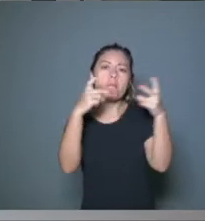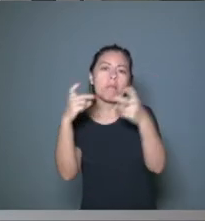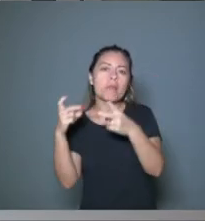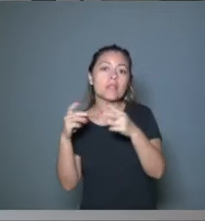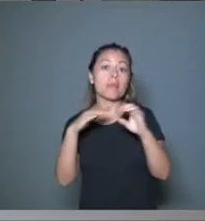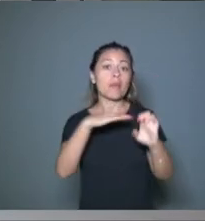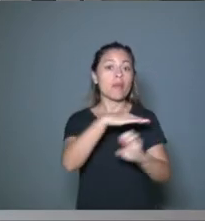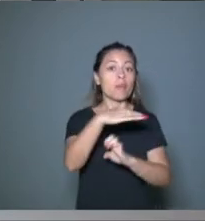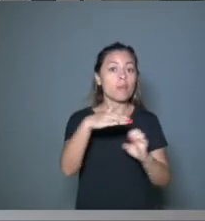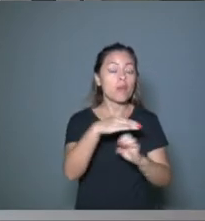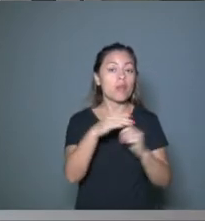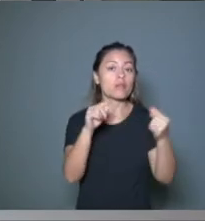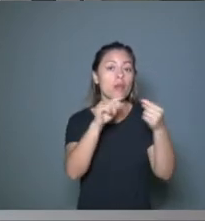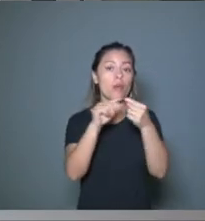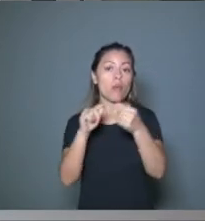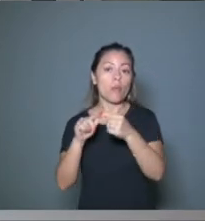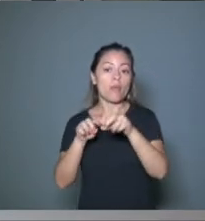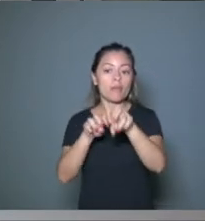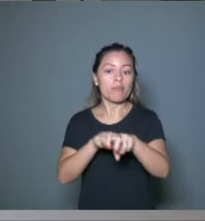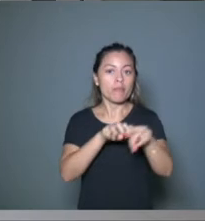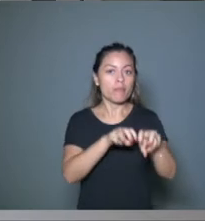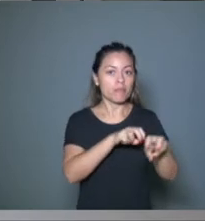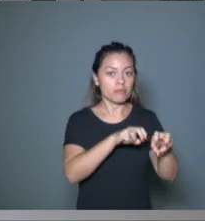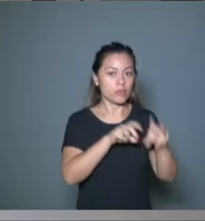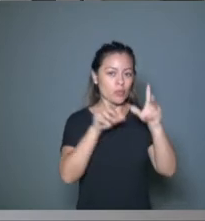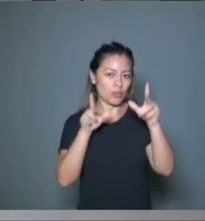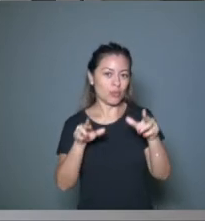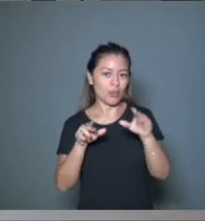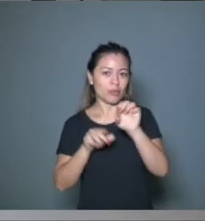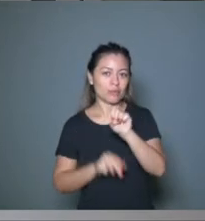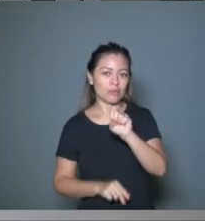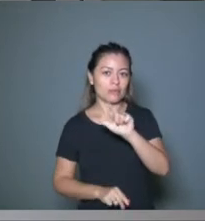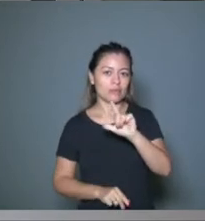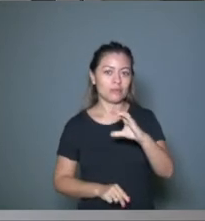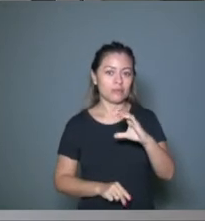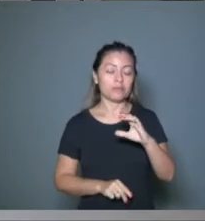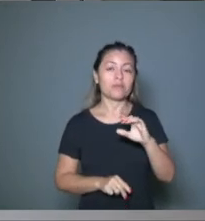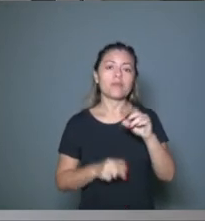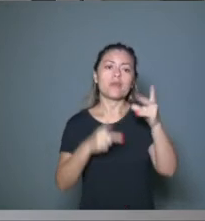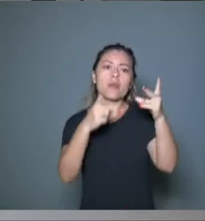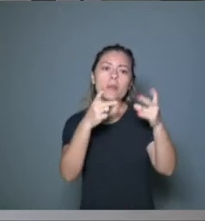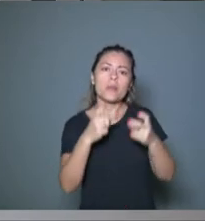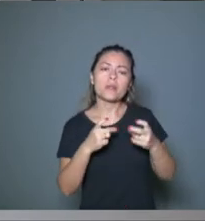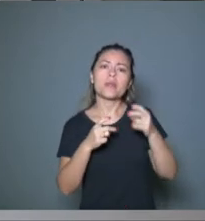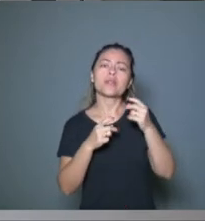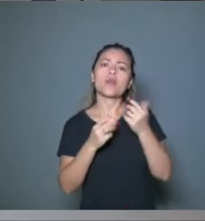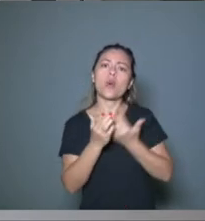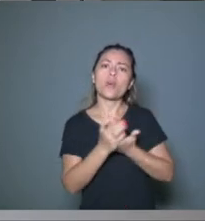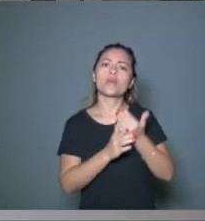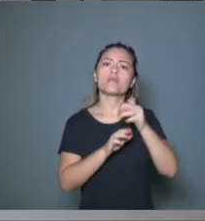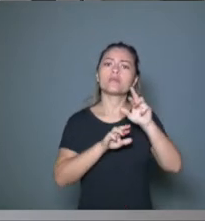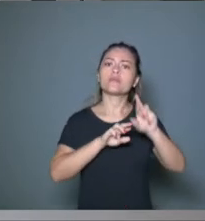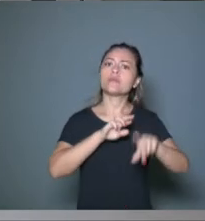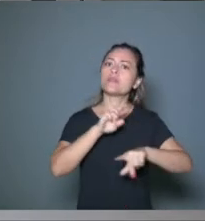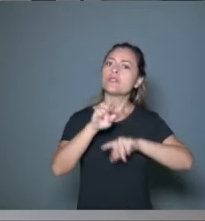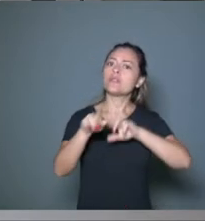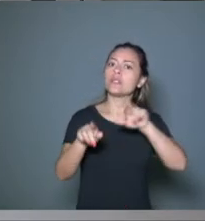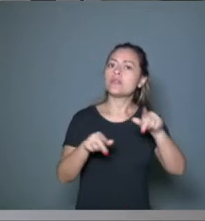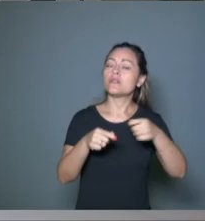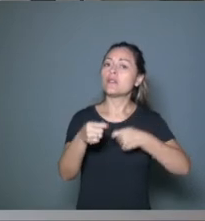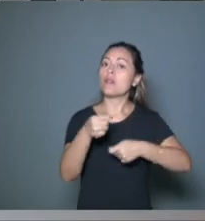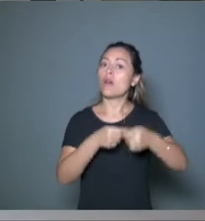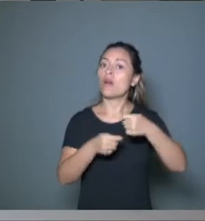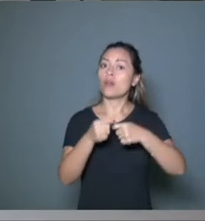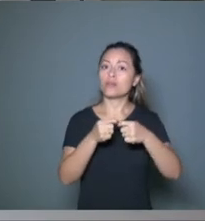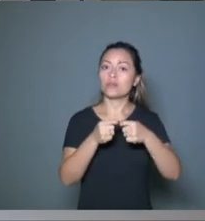We see other companies in related agribusiness sectors, and they start to diversify their business,